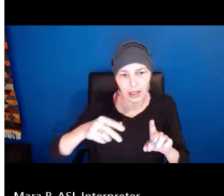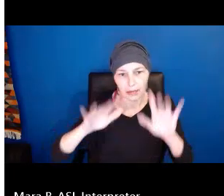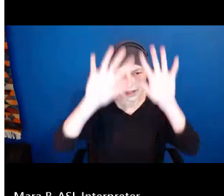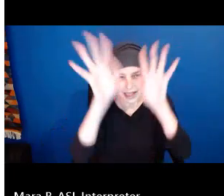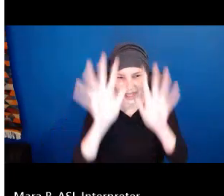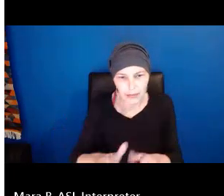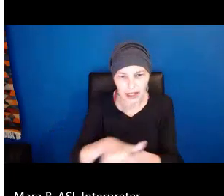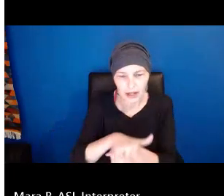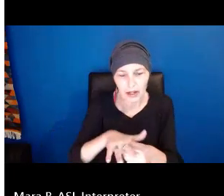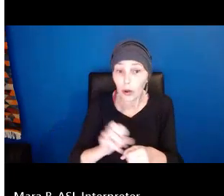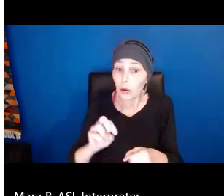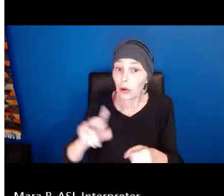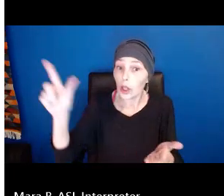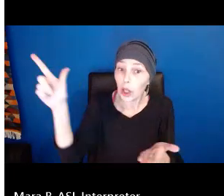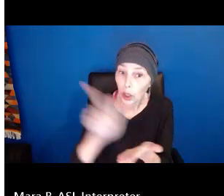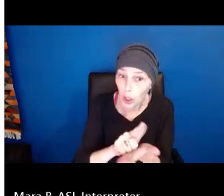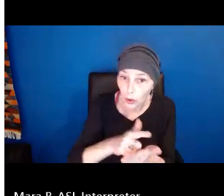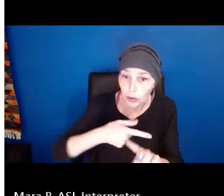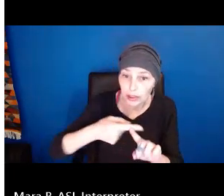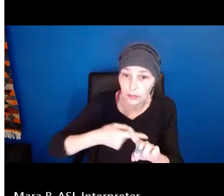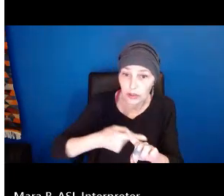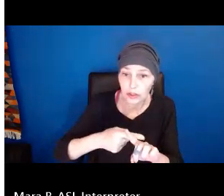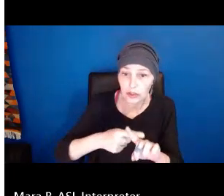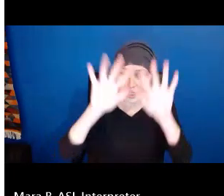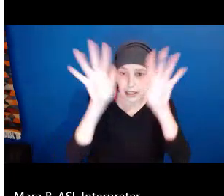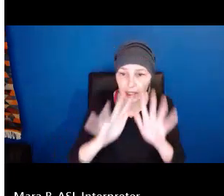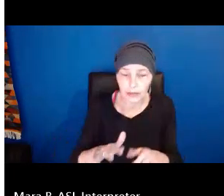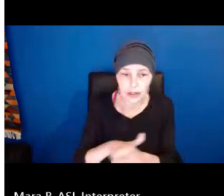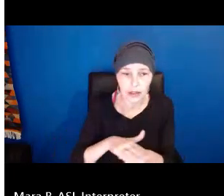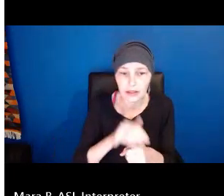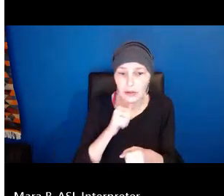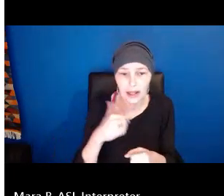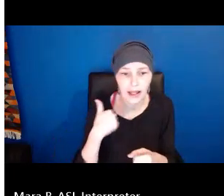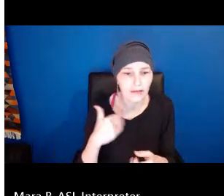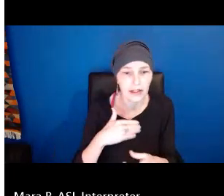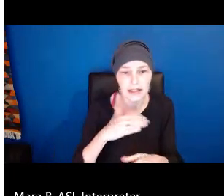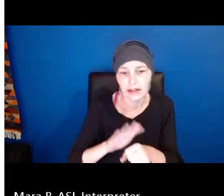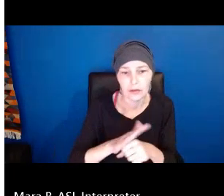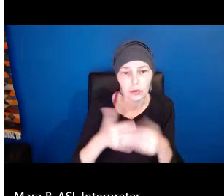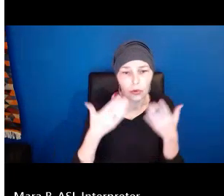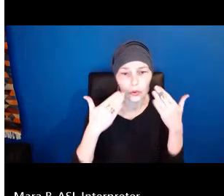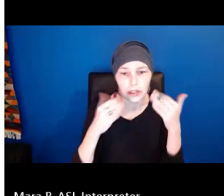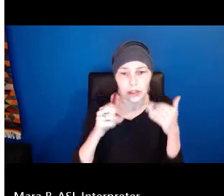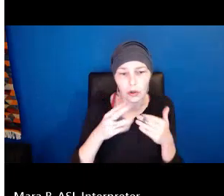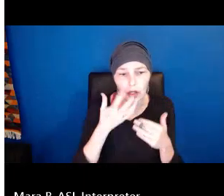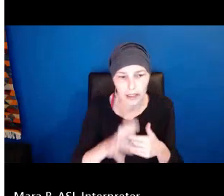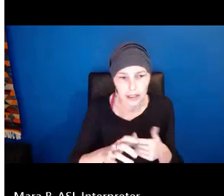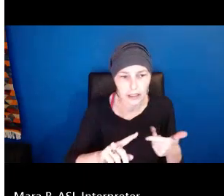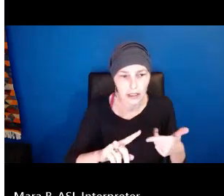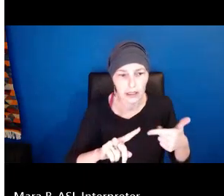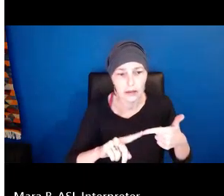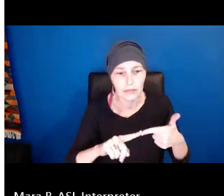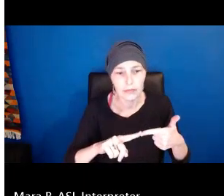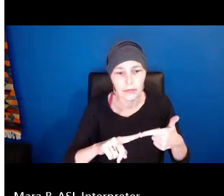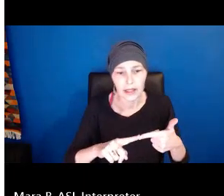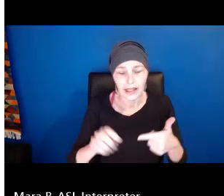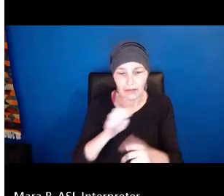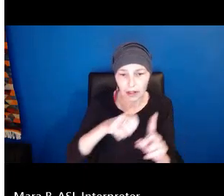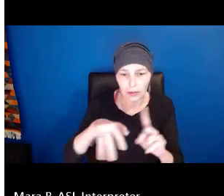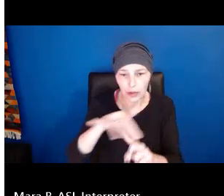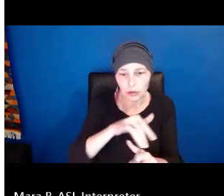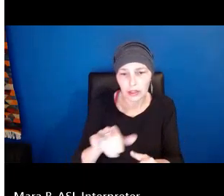that disproportionately lack cooling or heating. 2, presence of environmental and social